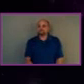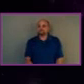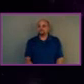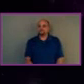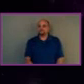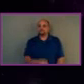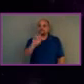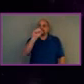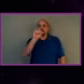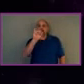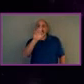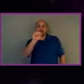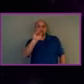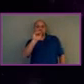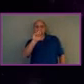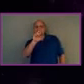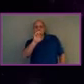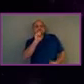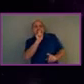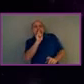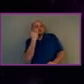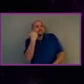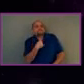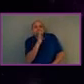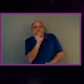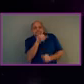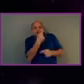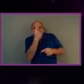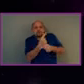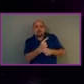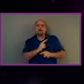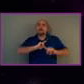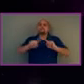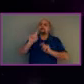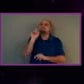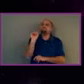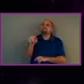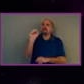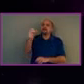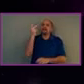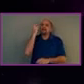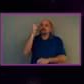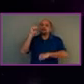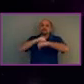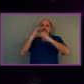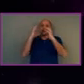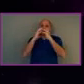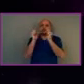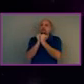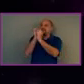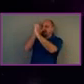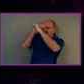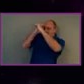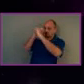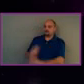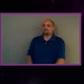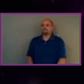Aramus, sorry if I'm messing that up, on YouTube asks, can you see the asteroid with a telescope?